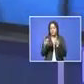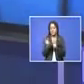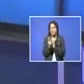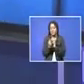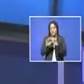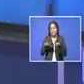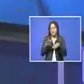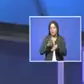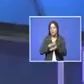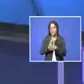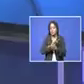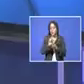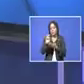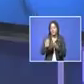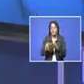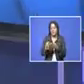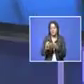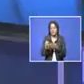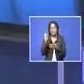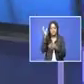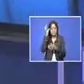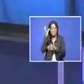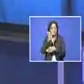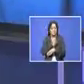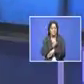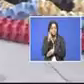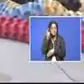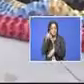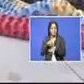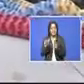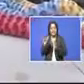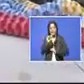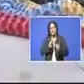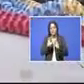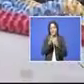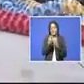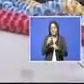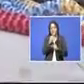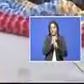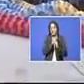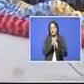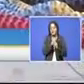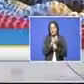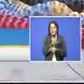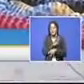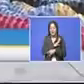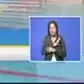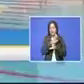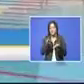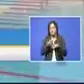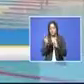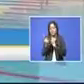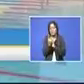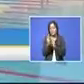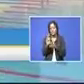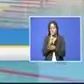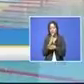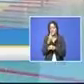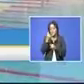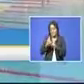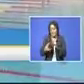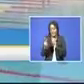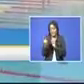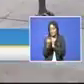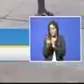Center. Chris Saunders has a look at some of the action. The Family Guardian Barracuda Swim Meet is usually the last meet for swimmers on the